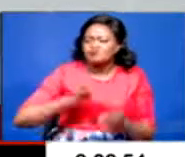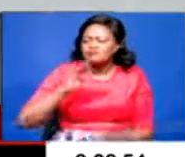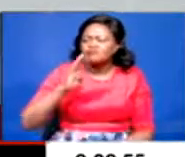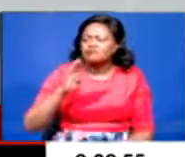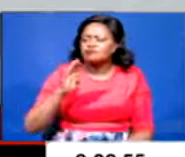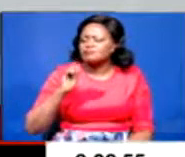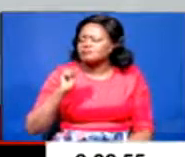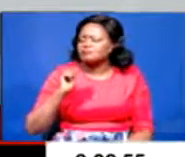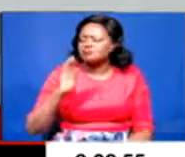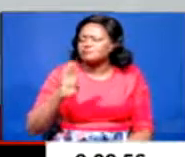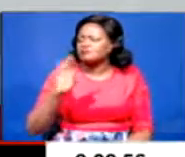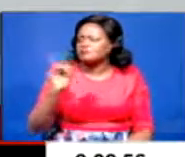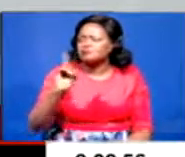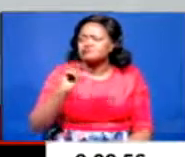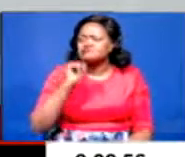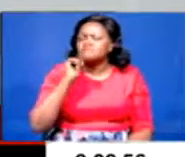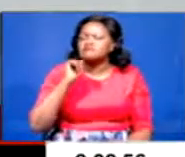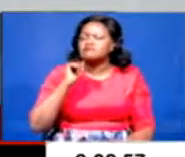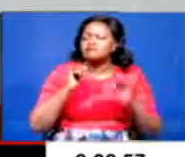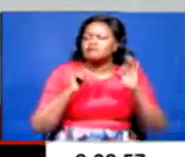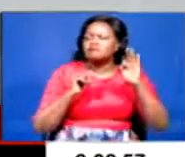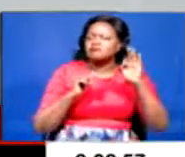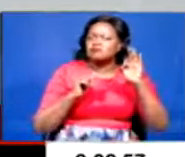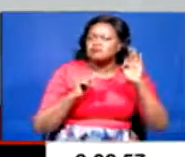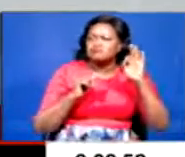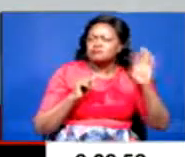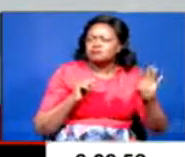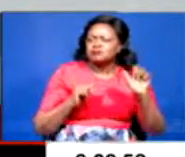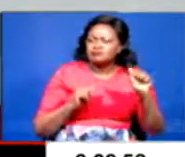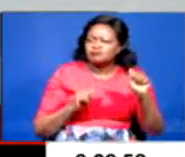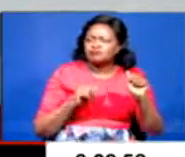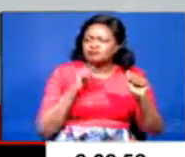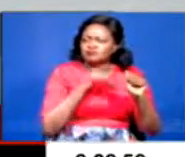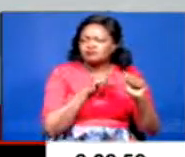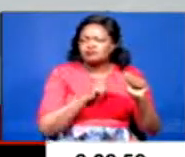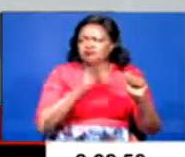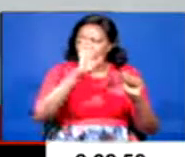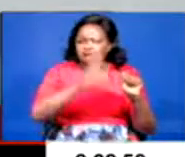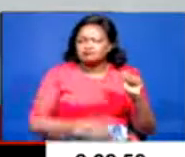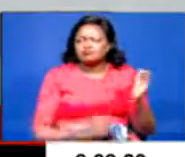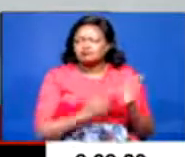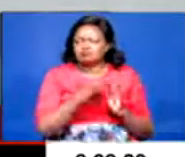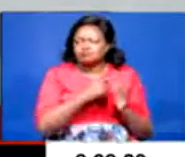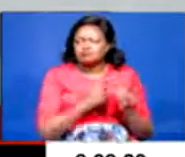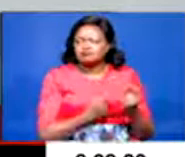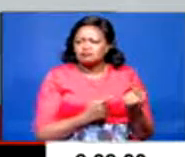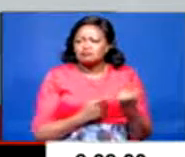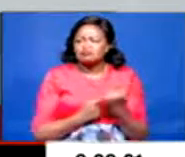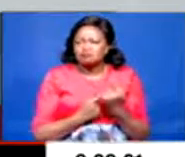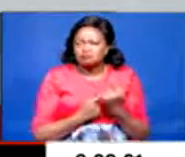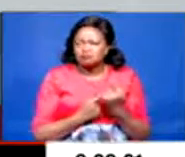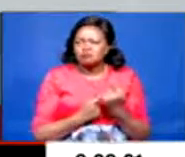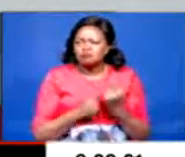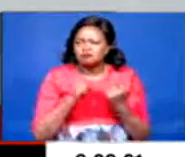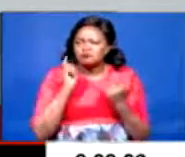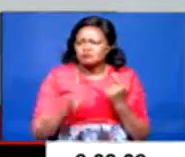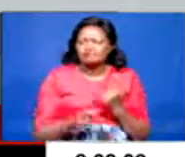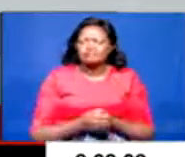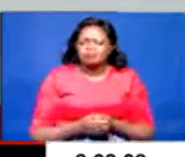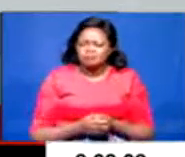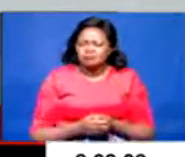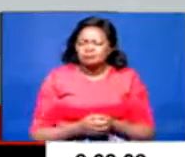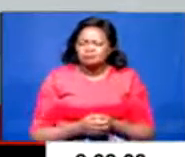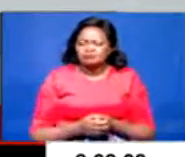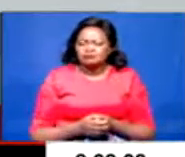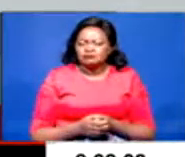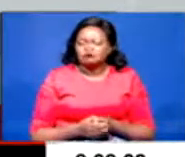so the integrity of the Form 34A as appearing on the portal and as appearing with the agents has to be, those ones have to